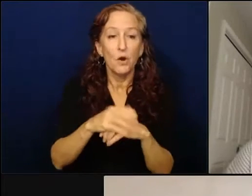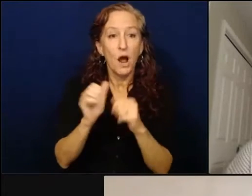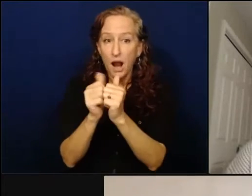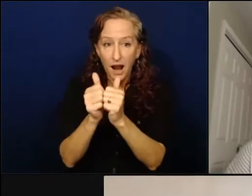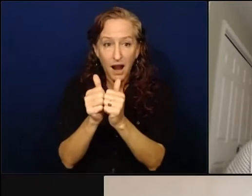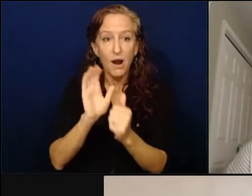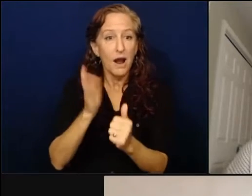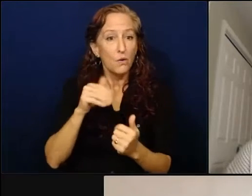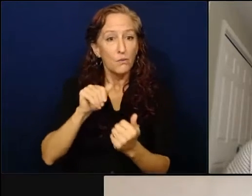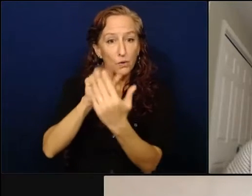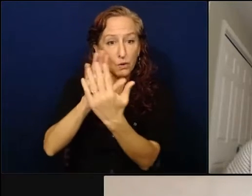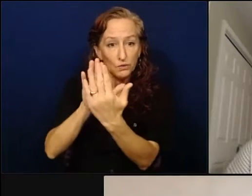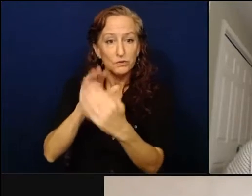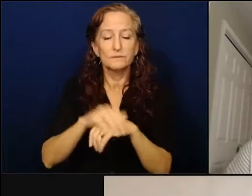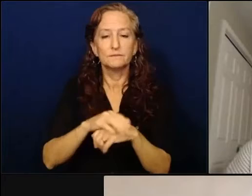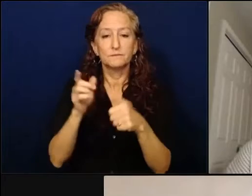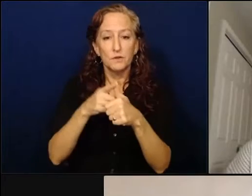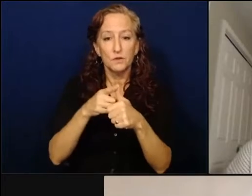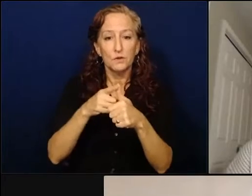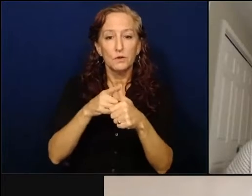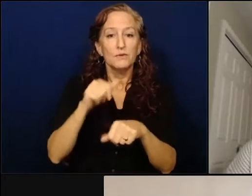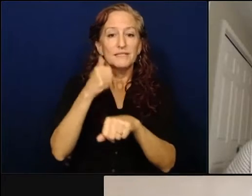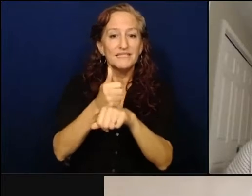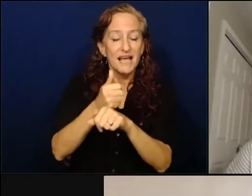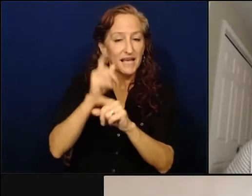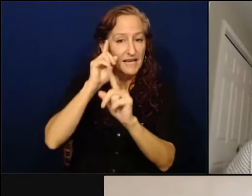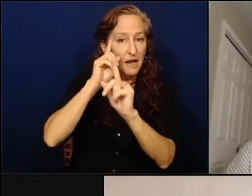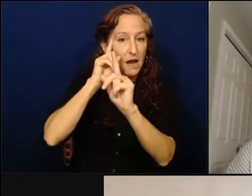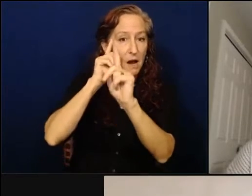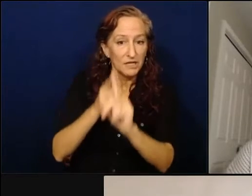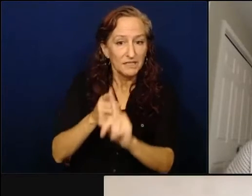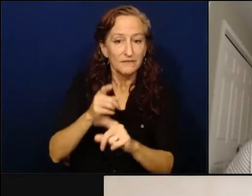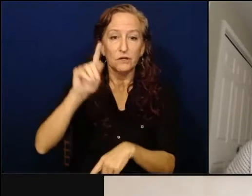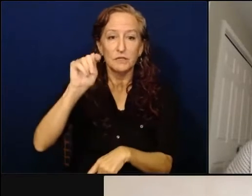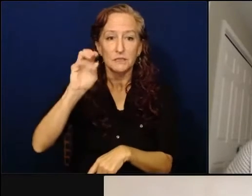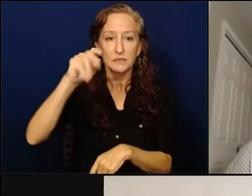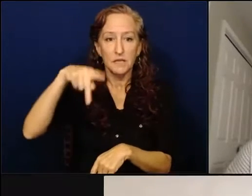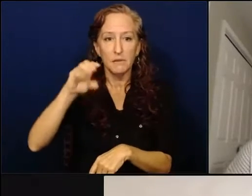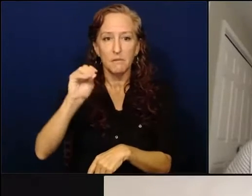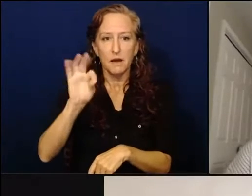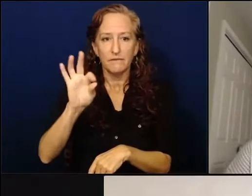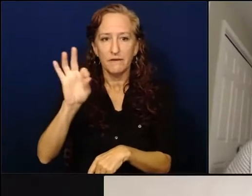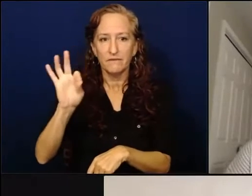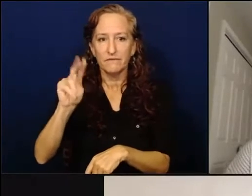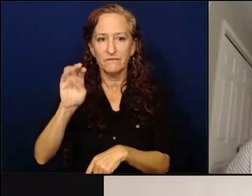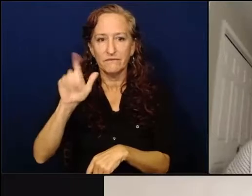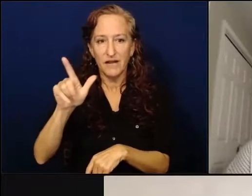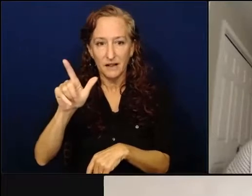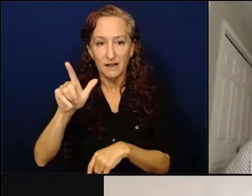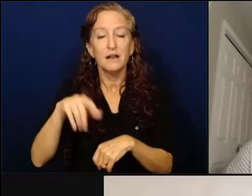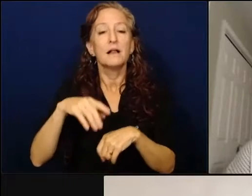have implemented objectives to increase top of funnel diversity for all of our roles. We're hiring across the board in both